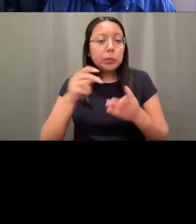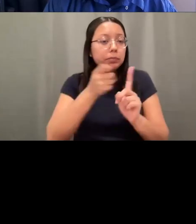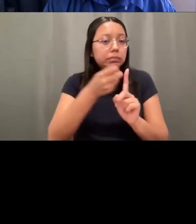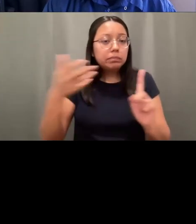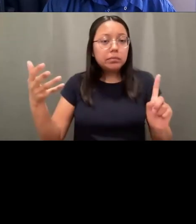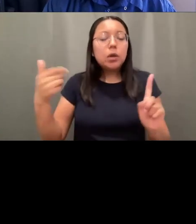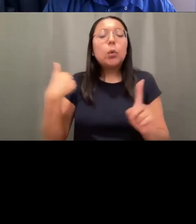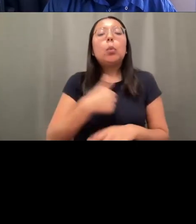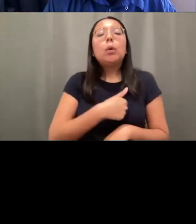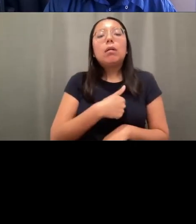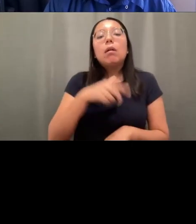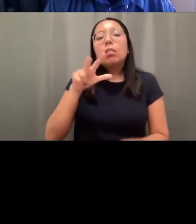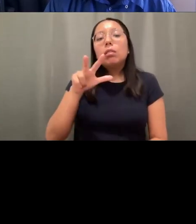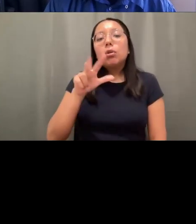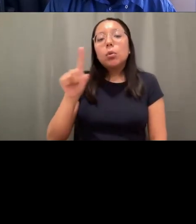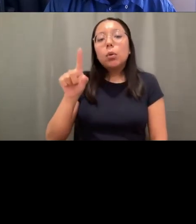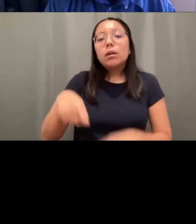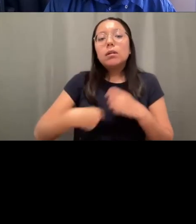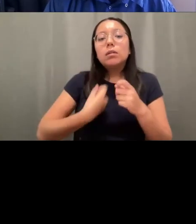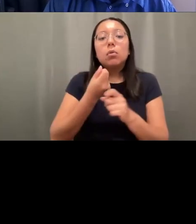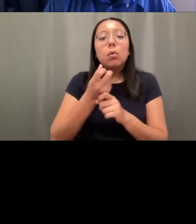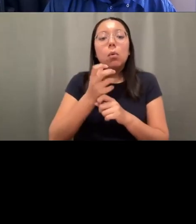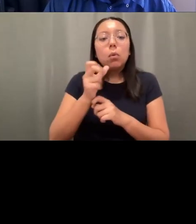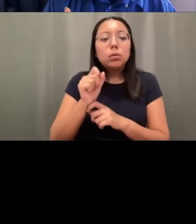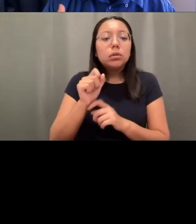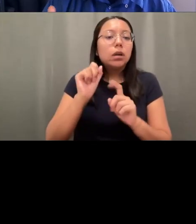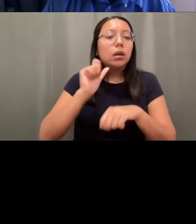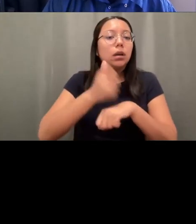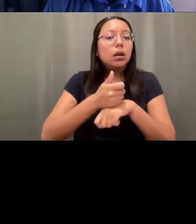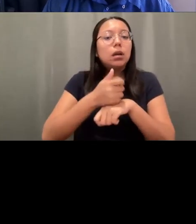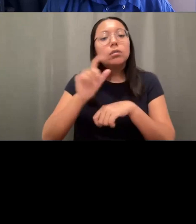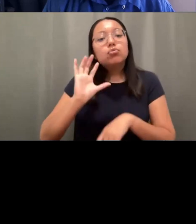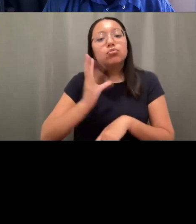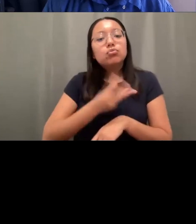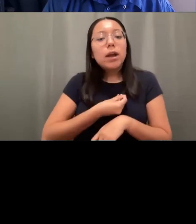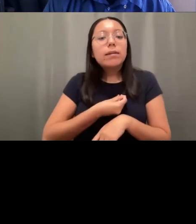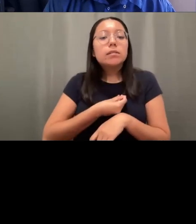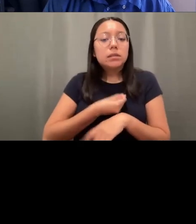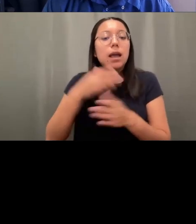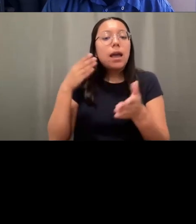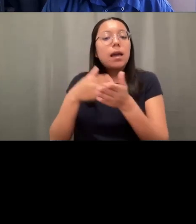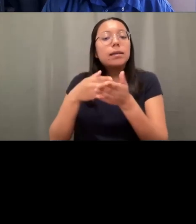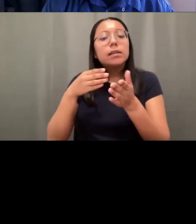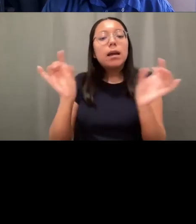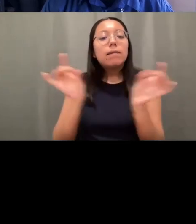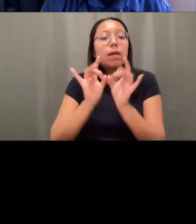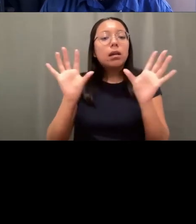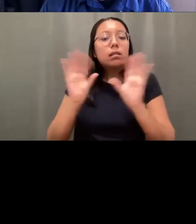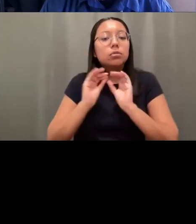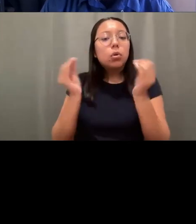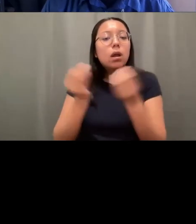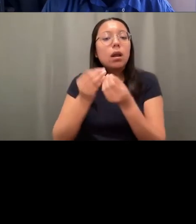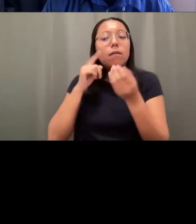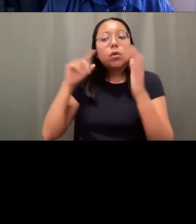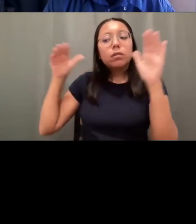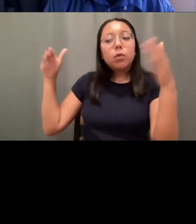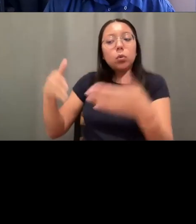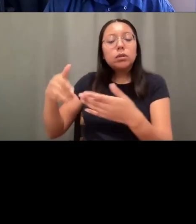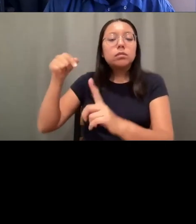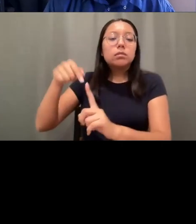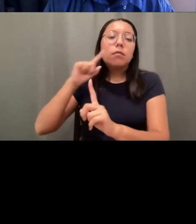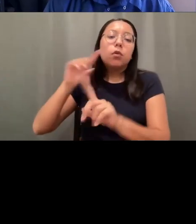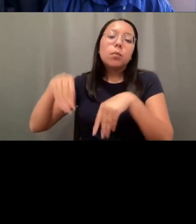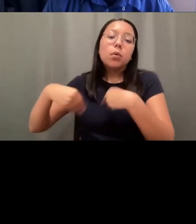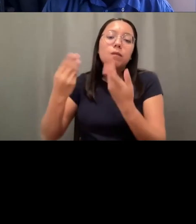trans anti-violence organization that focuses very much on providing training and technical assistance to victim